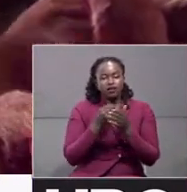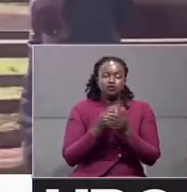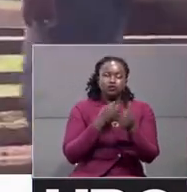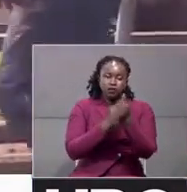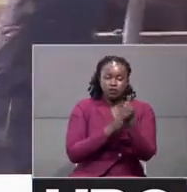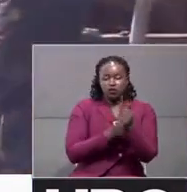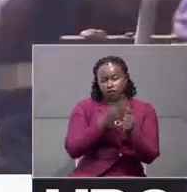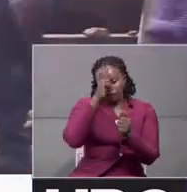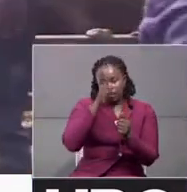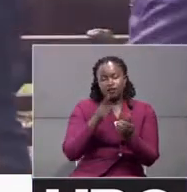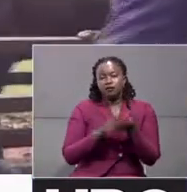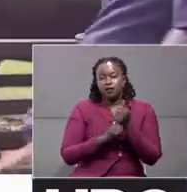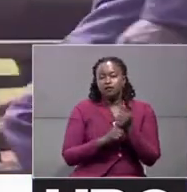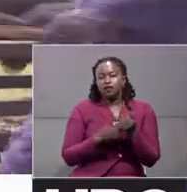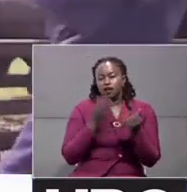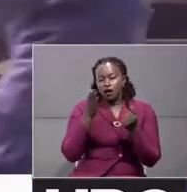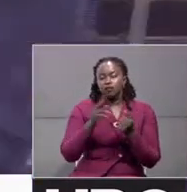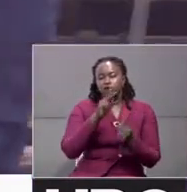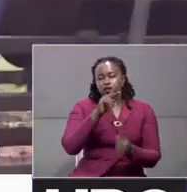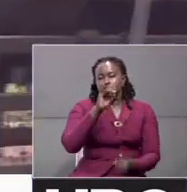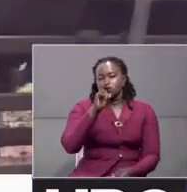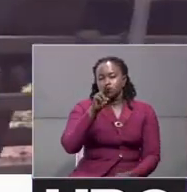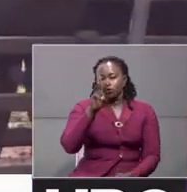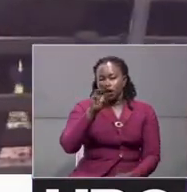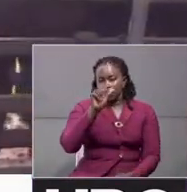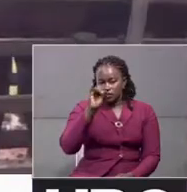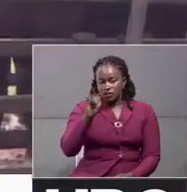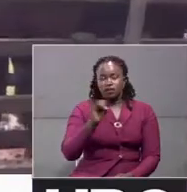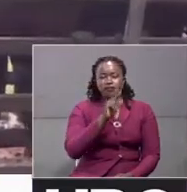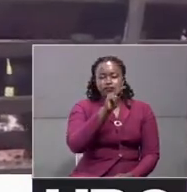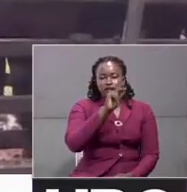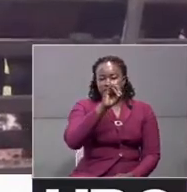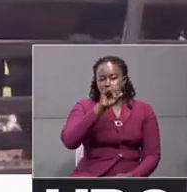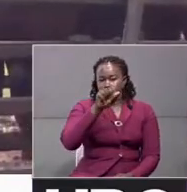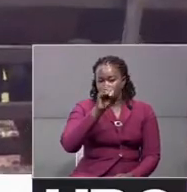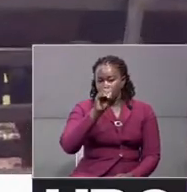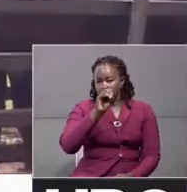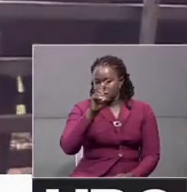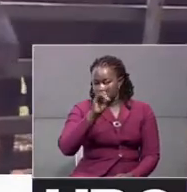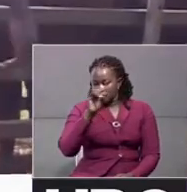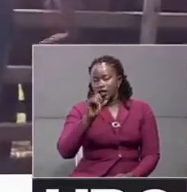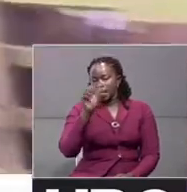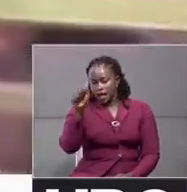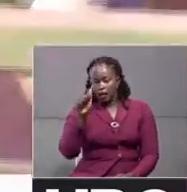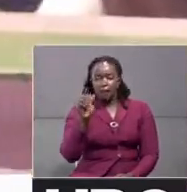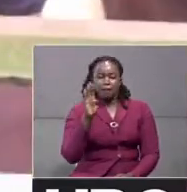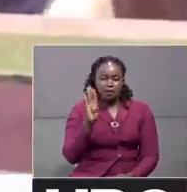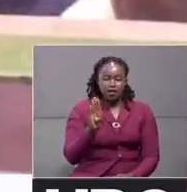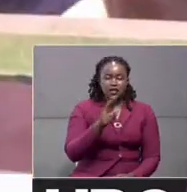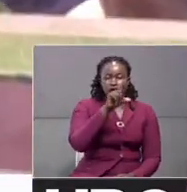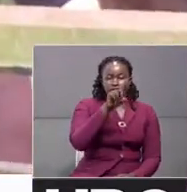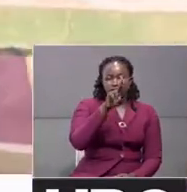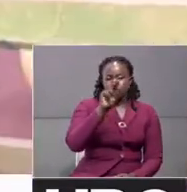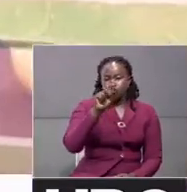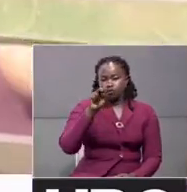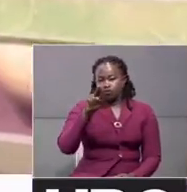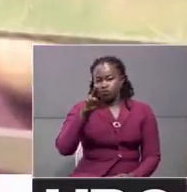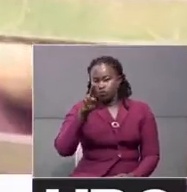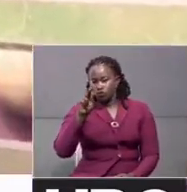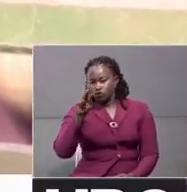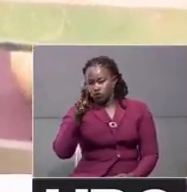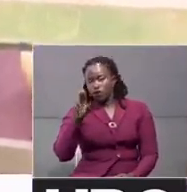which benefited include Chirasi, Kisozi A, Kisozi B, Ubutugu, Luntuku A, Luntuku